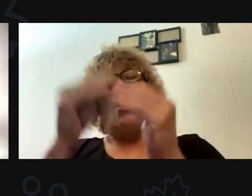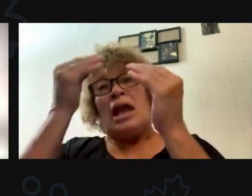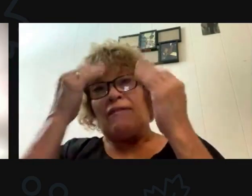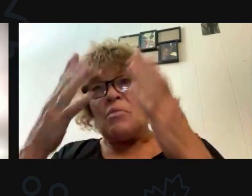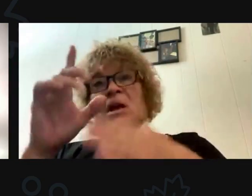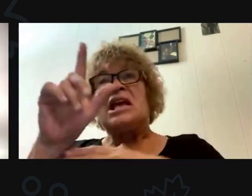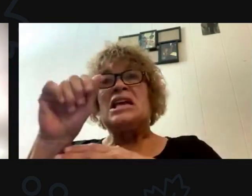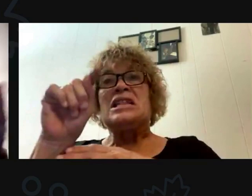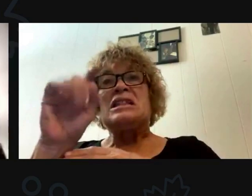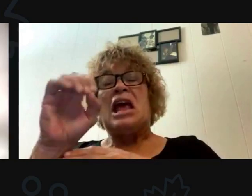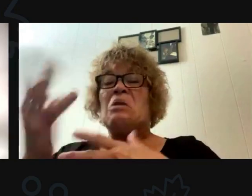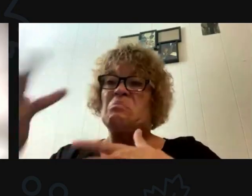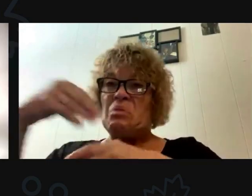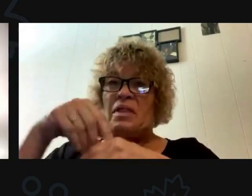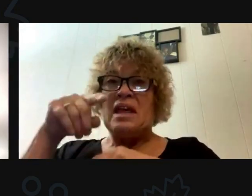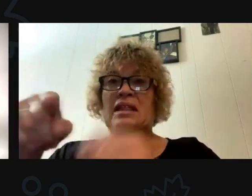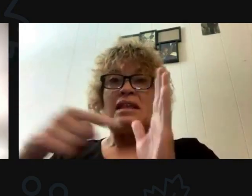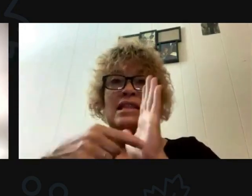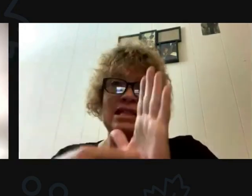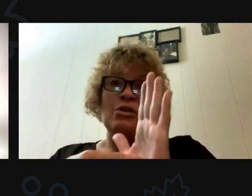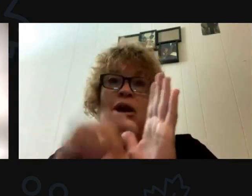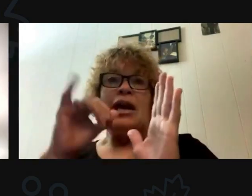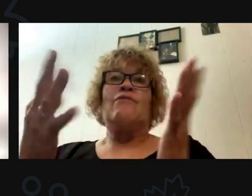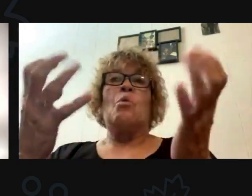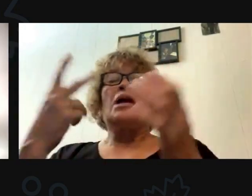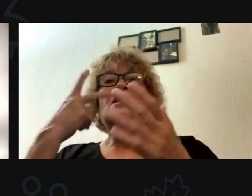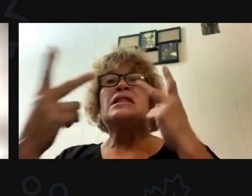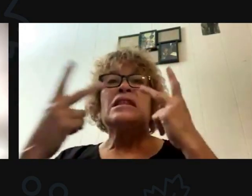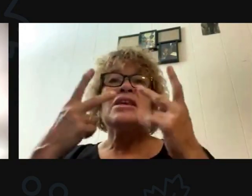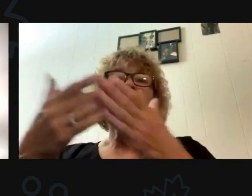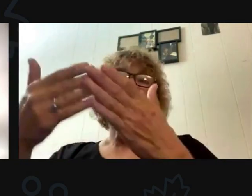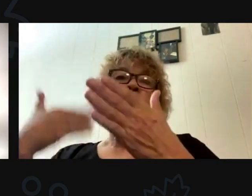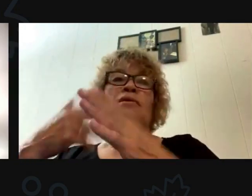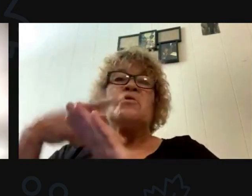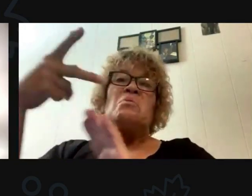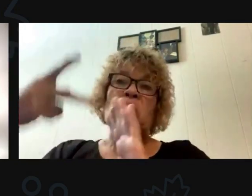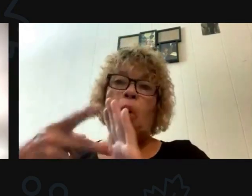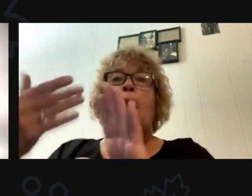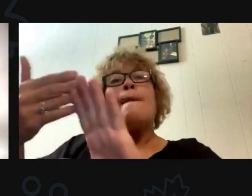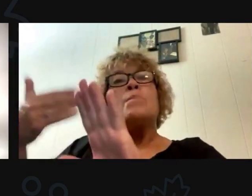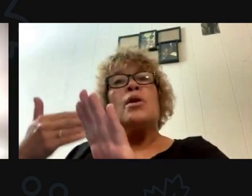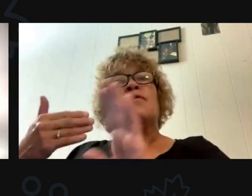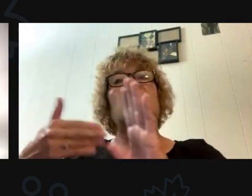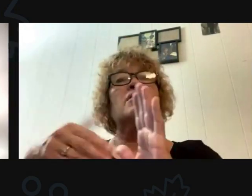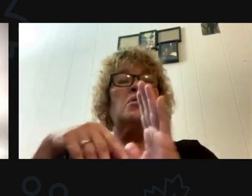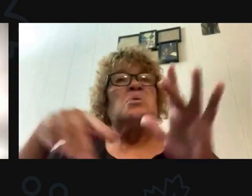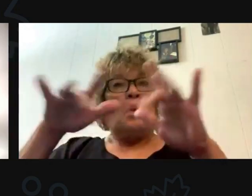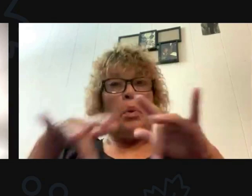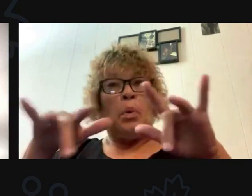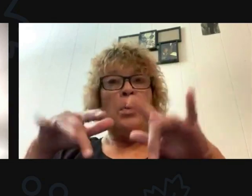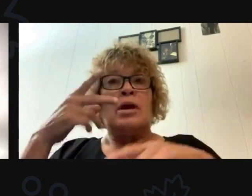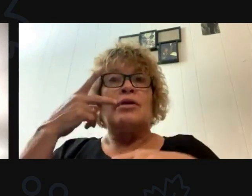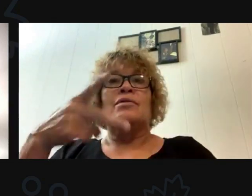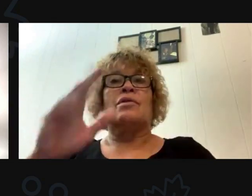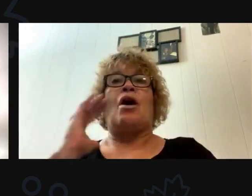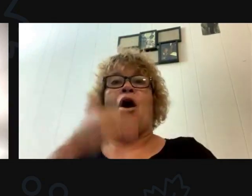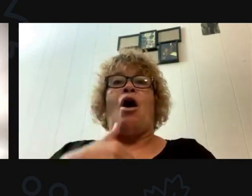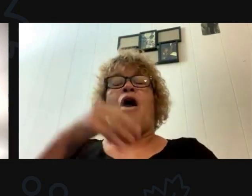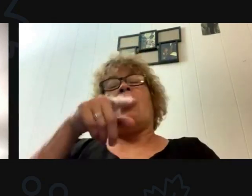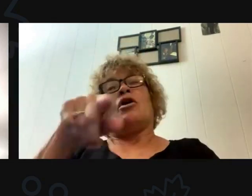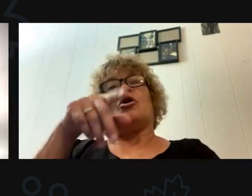this series, and then also if you want to check out previous programs and previous recordings, feel free to visit